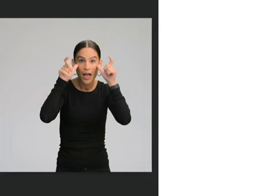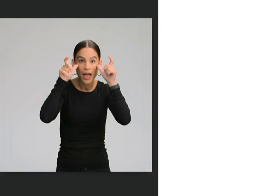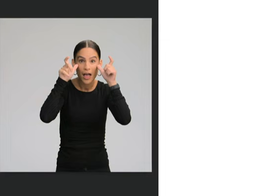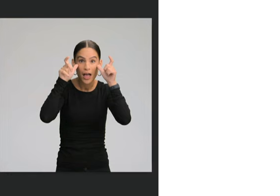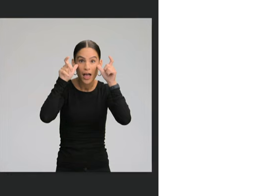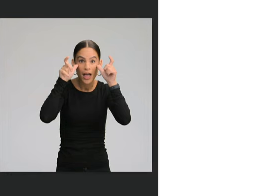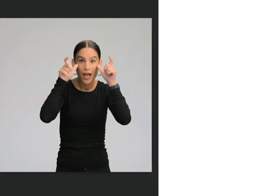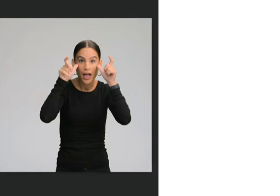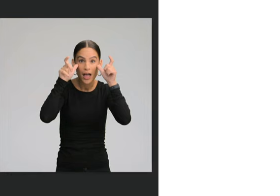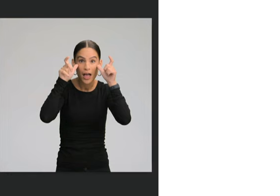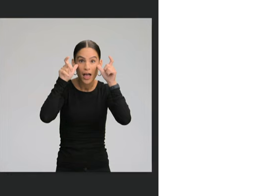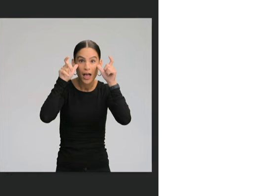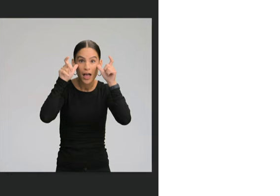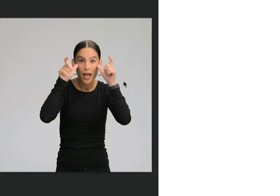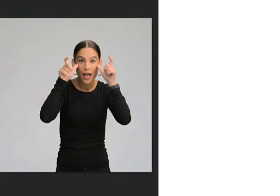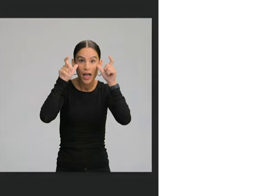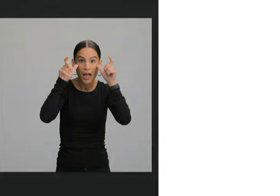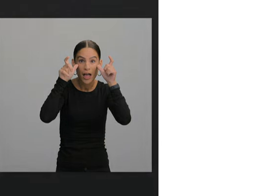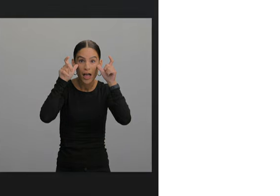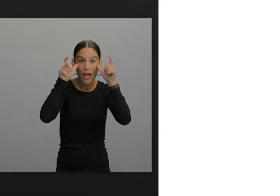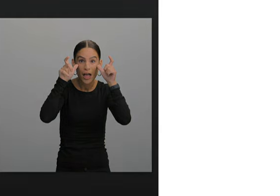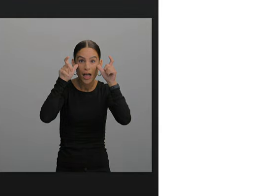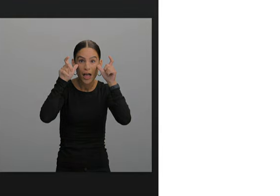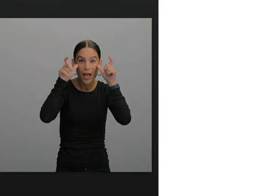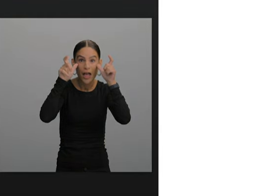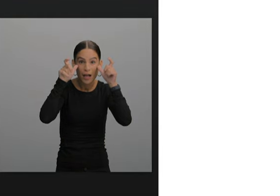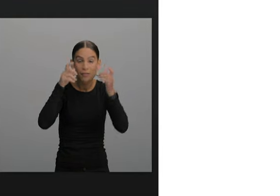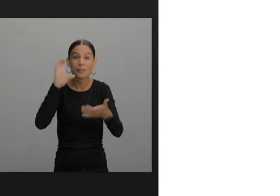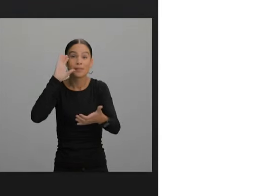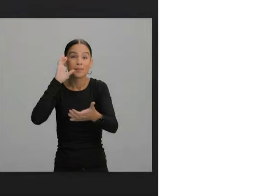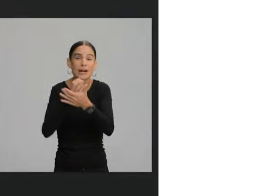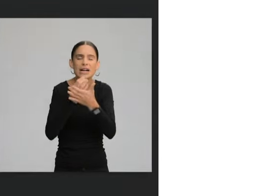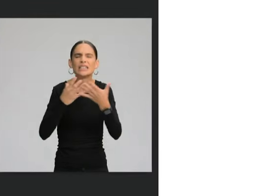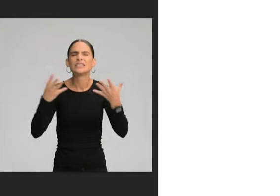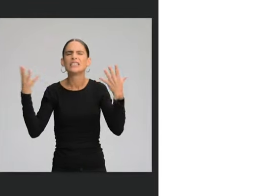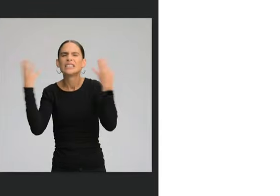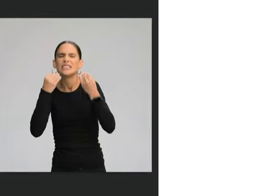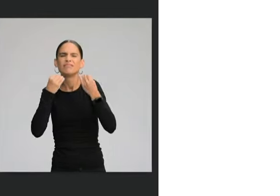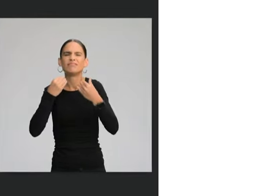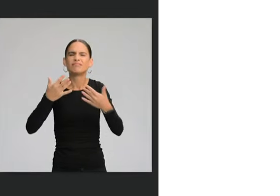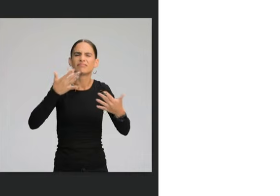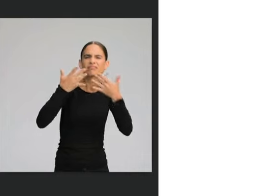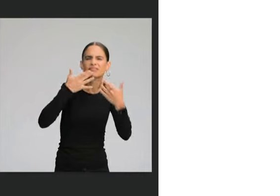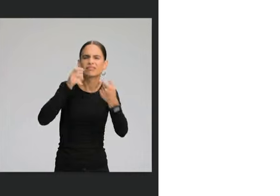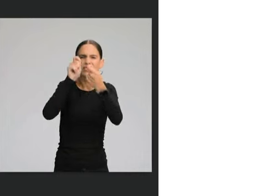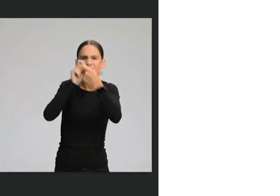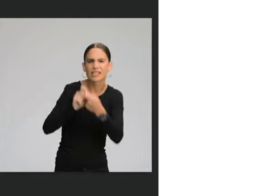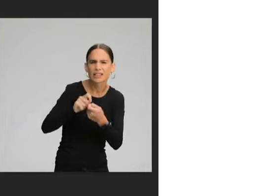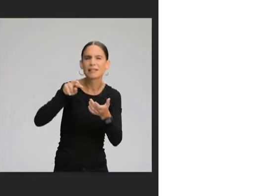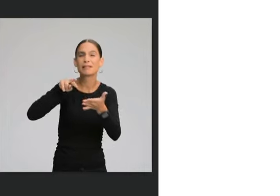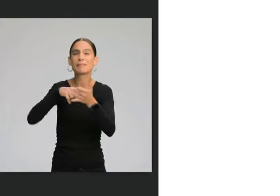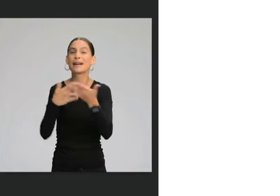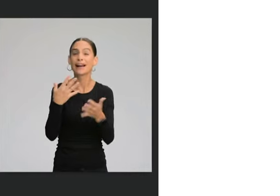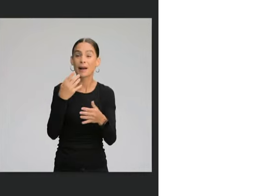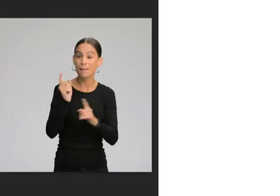more places and have it look good instead of just in great lighting conditions. That's my hope. Helping you remember the moment the way you lived